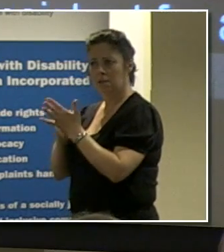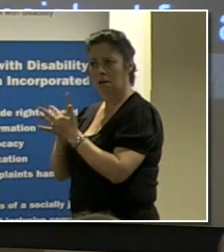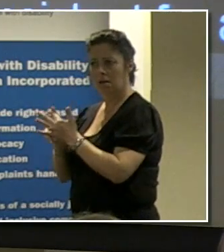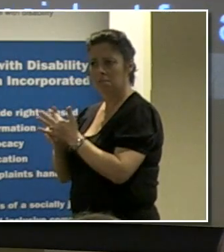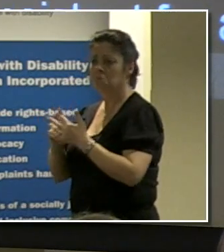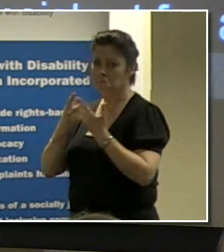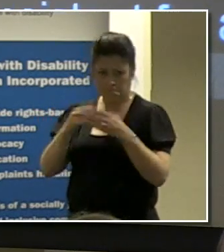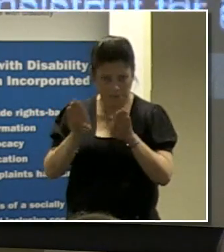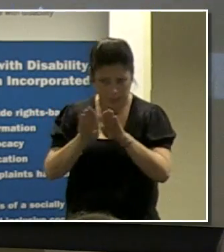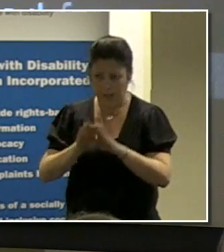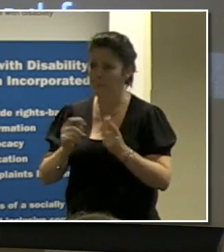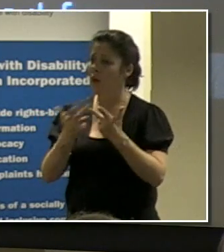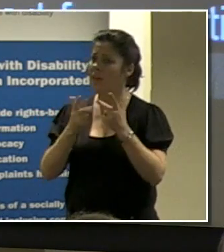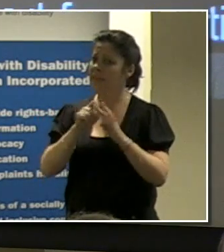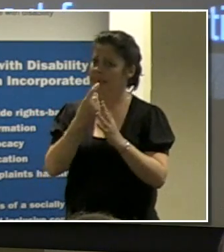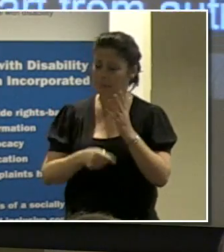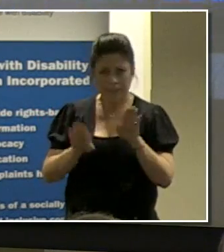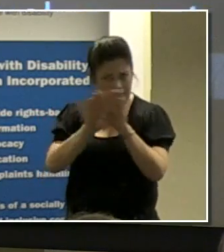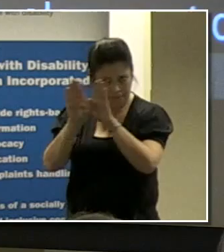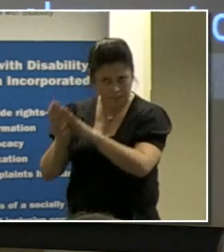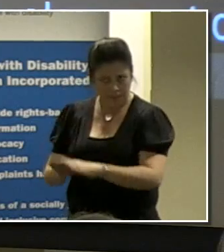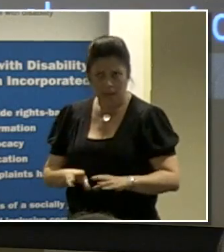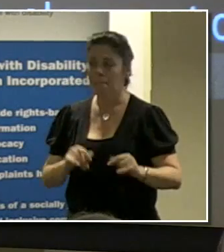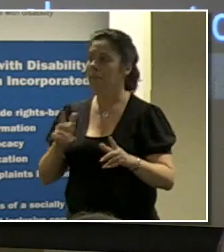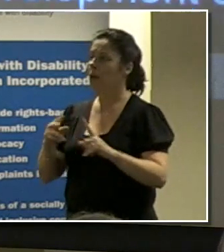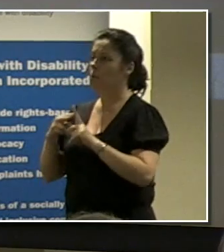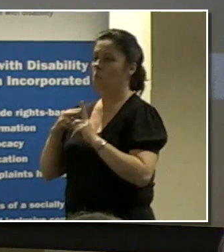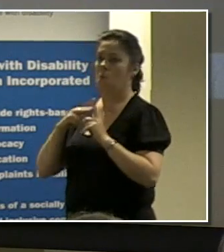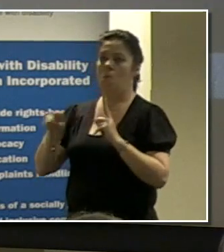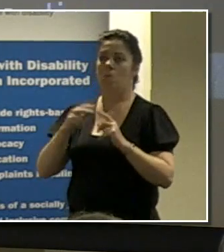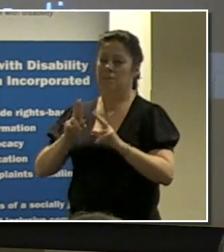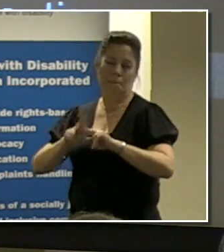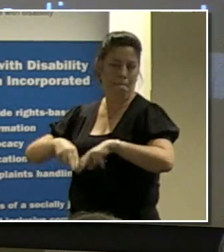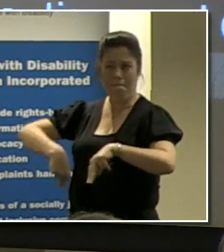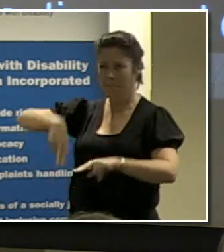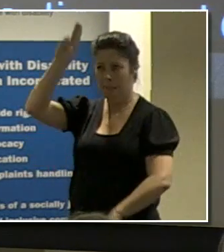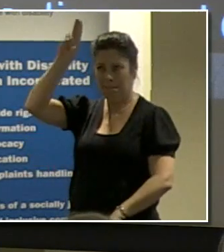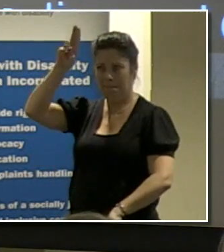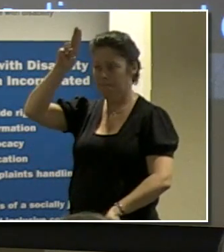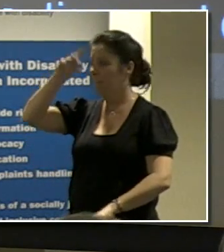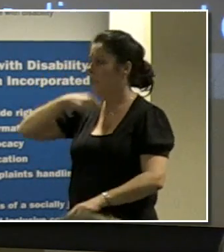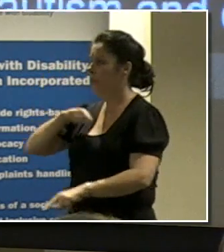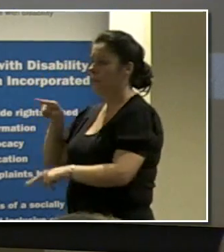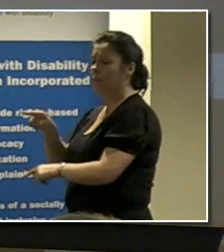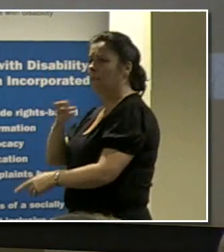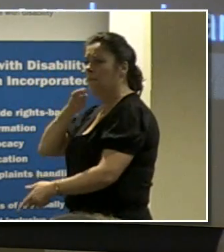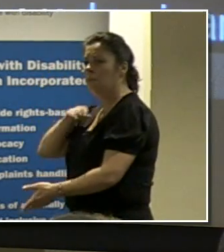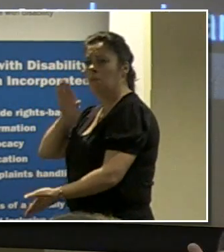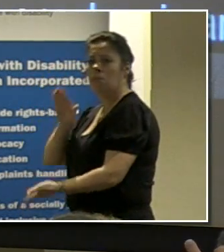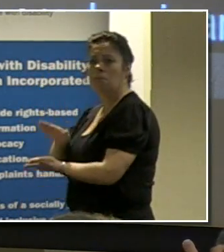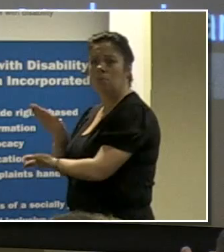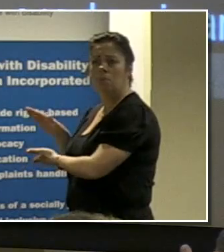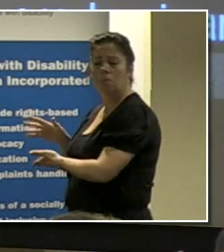and development delay. And when we look at autism and development delay, it's predominantly driven by